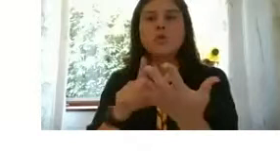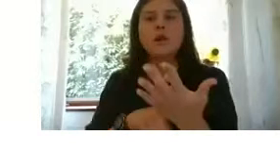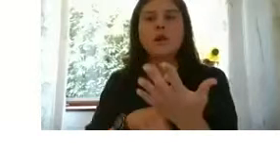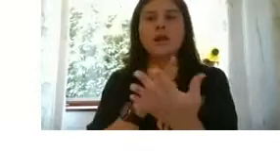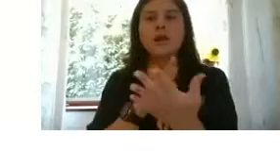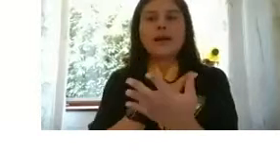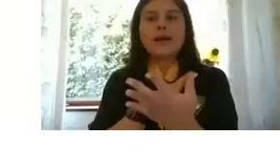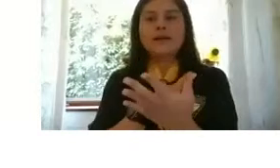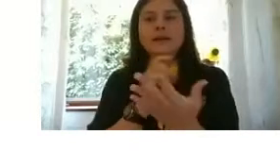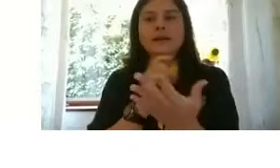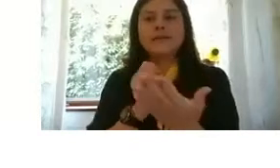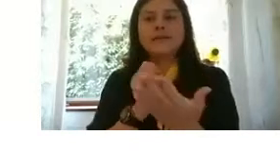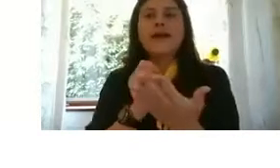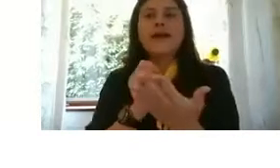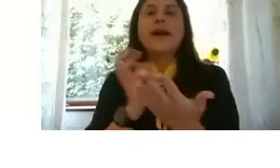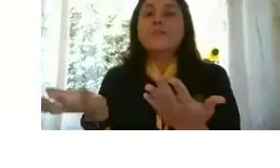P-A-U-L-A, yes.